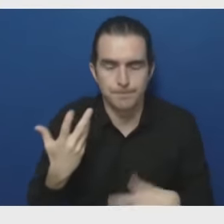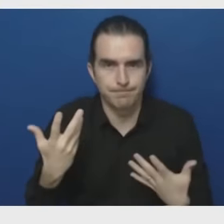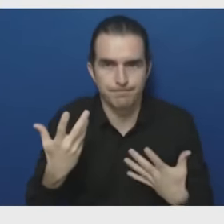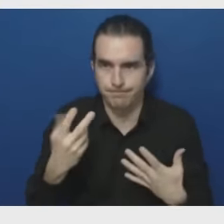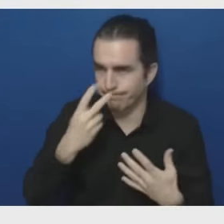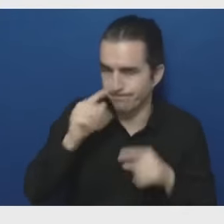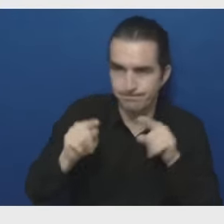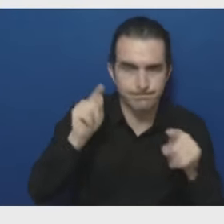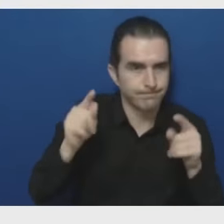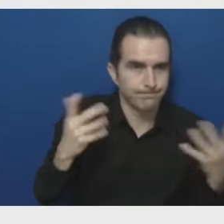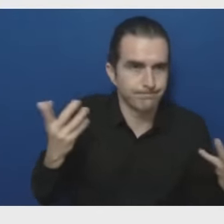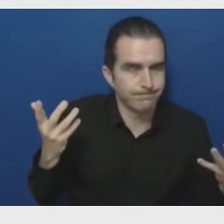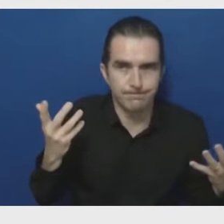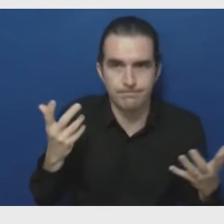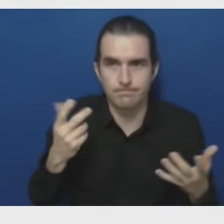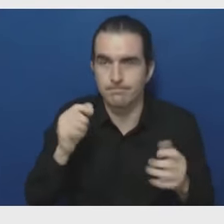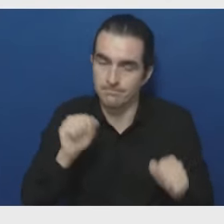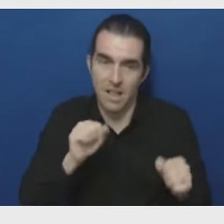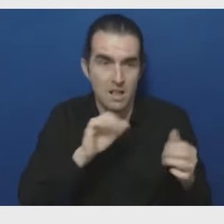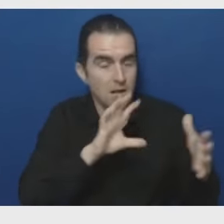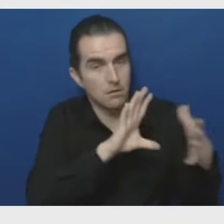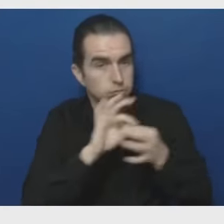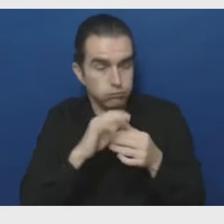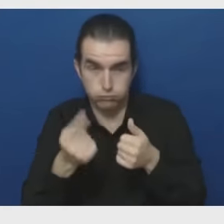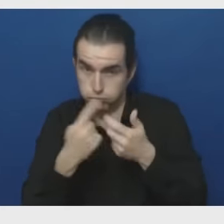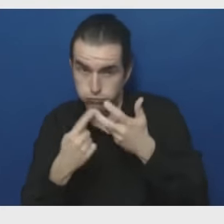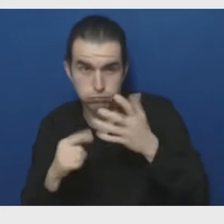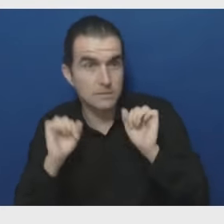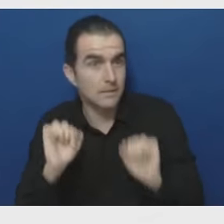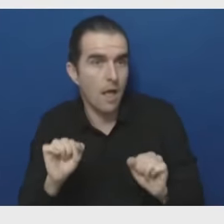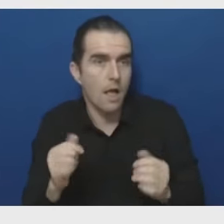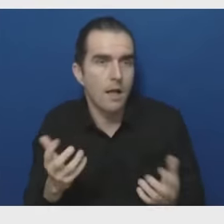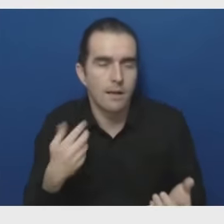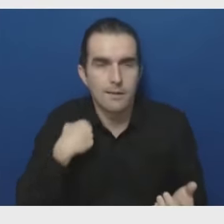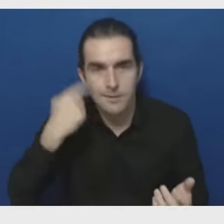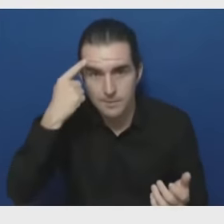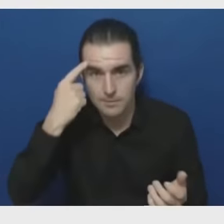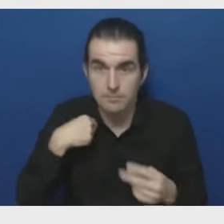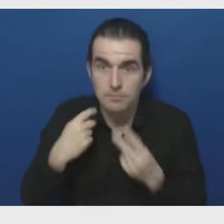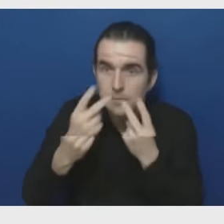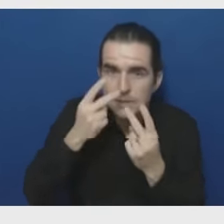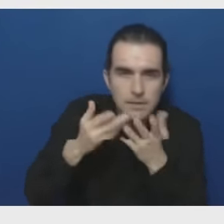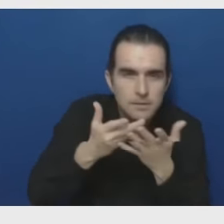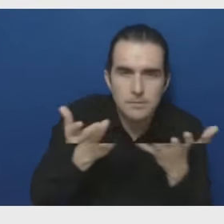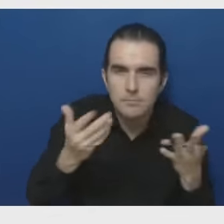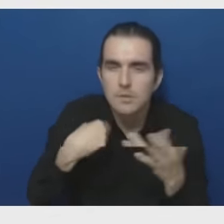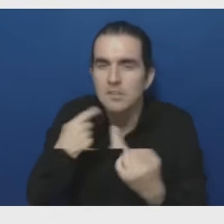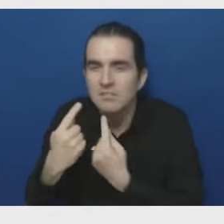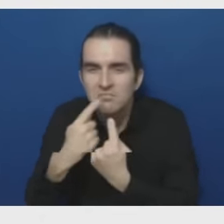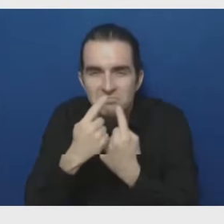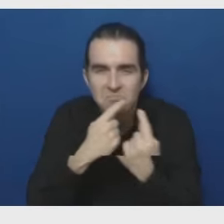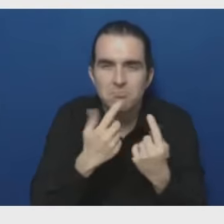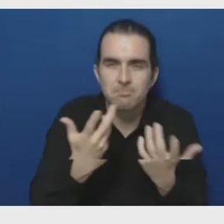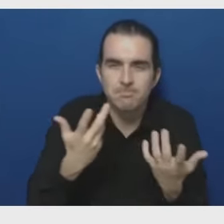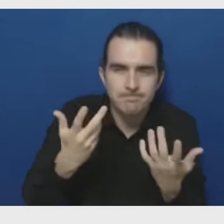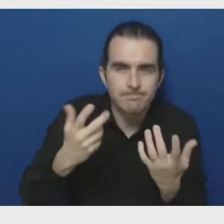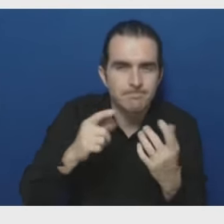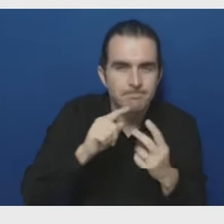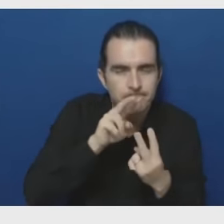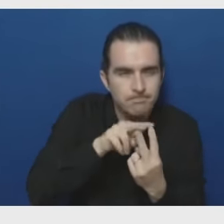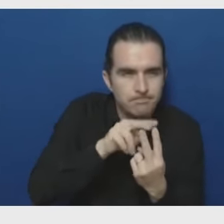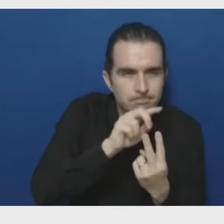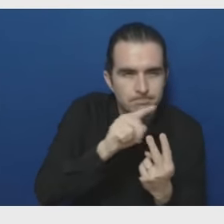have to grapple with. One coming earlier with reducing, peaking and getting to 2030, 2050 net